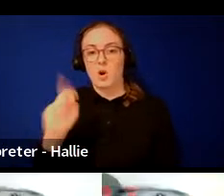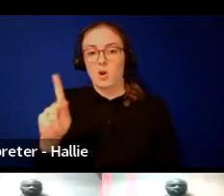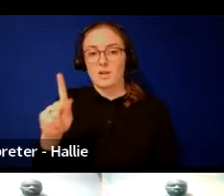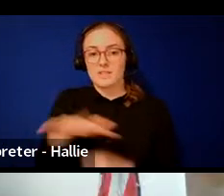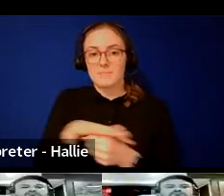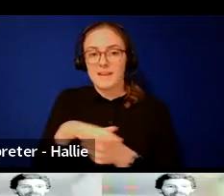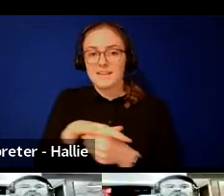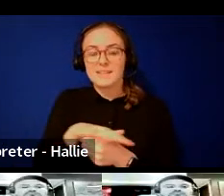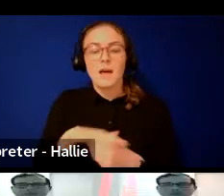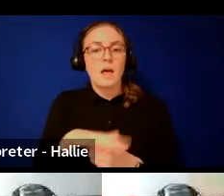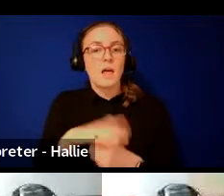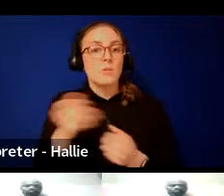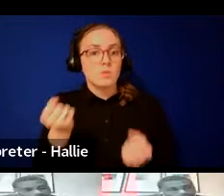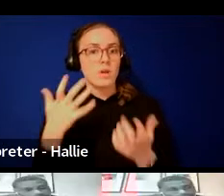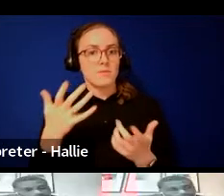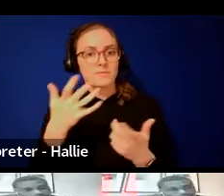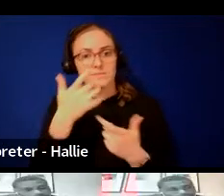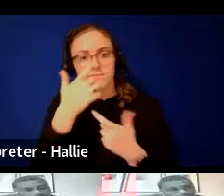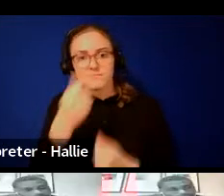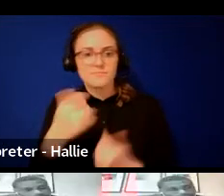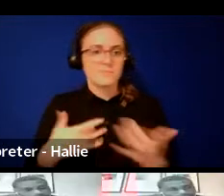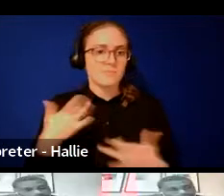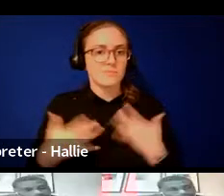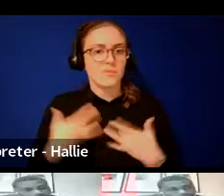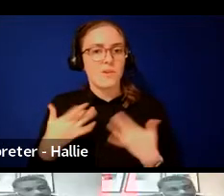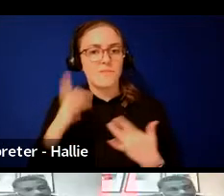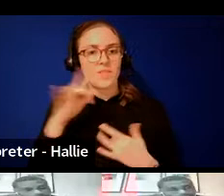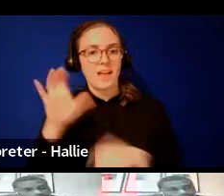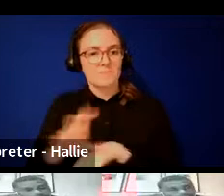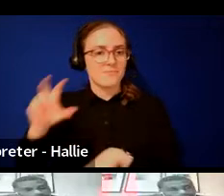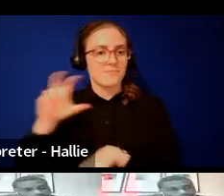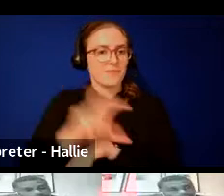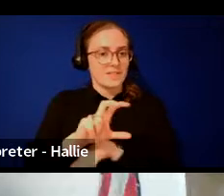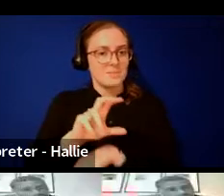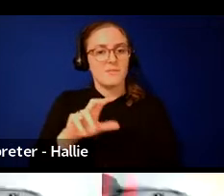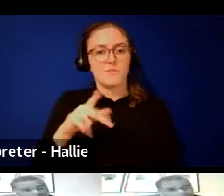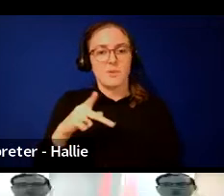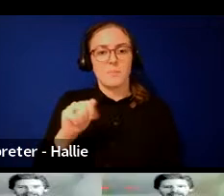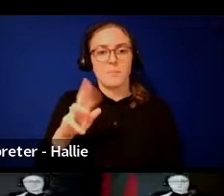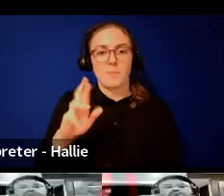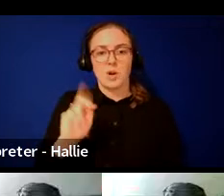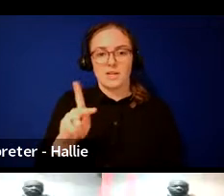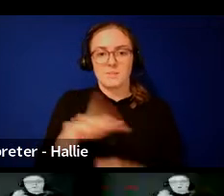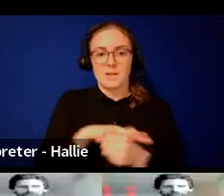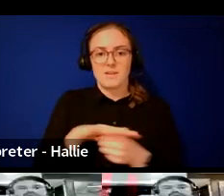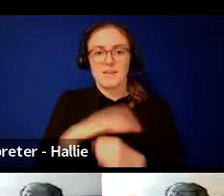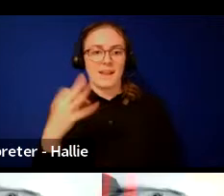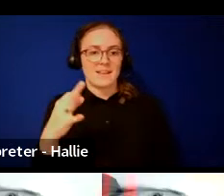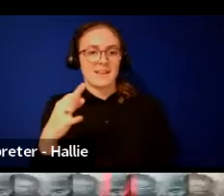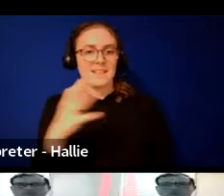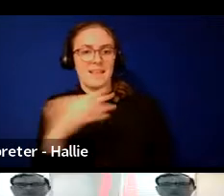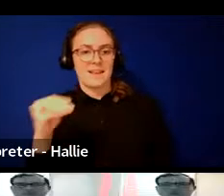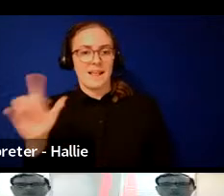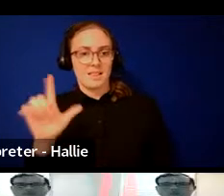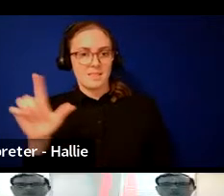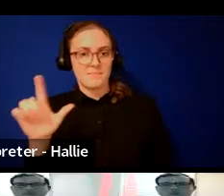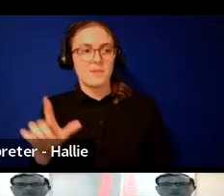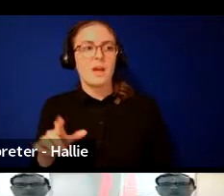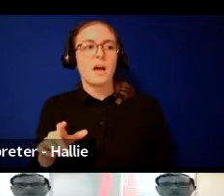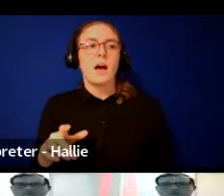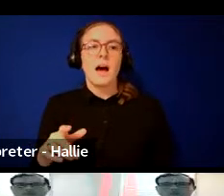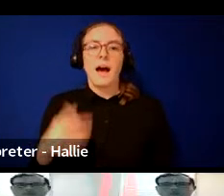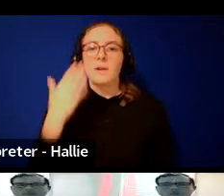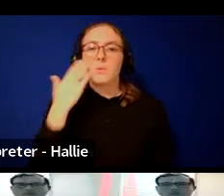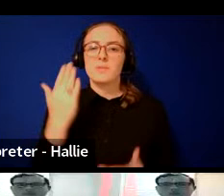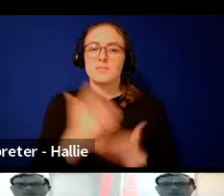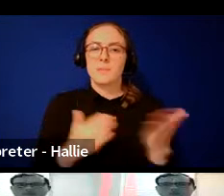community about the mayor's proposed investment in Park Space at 19th and L Street. For the record, because there's been some conversation